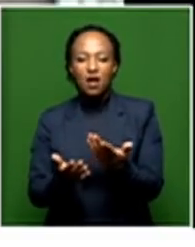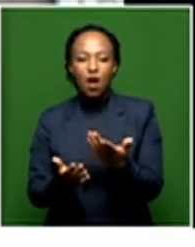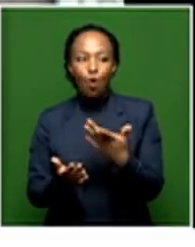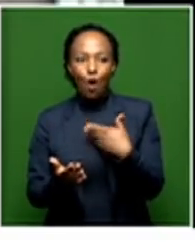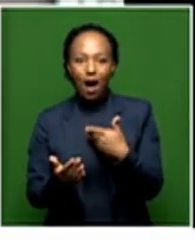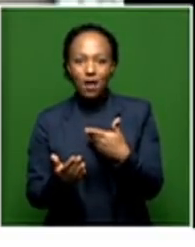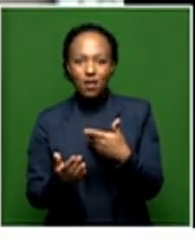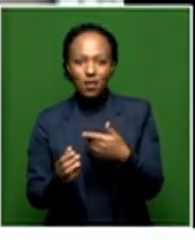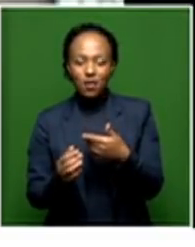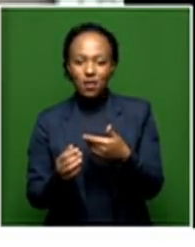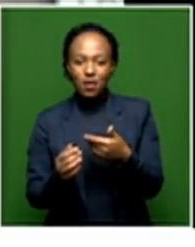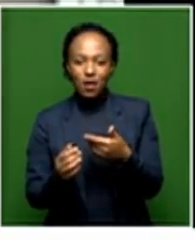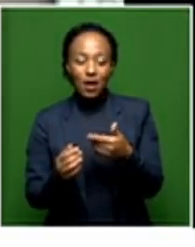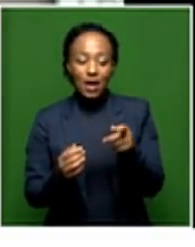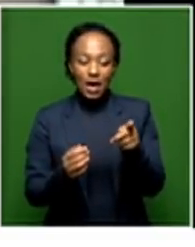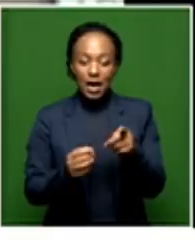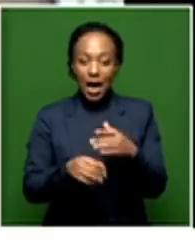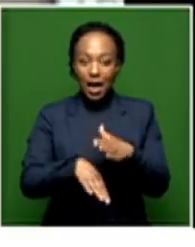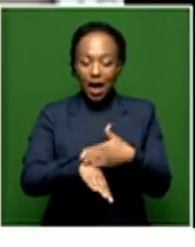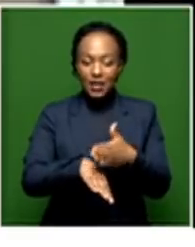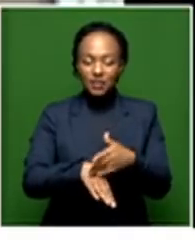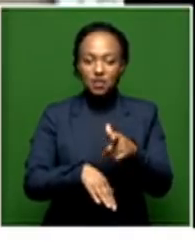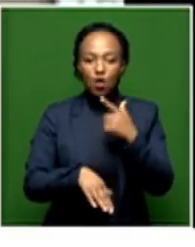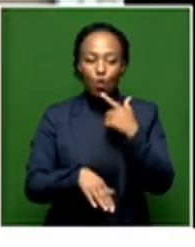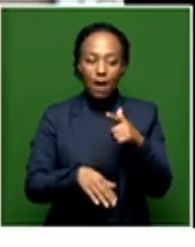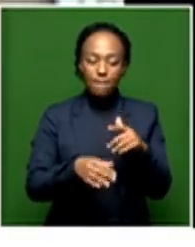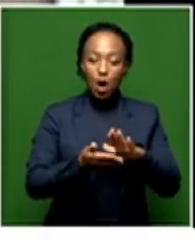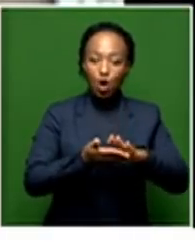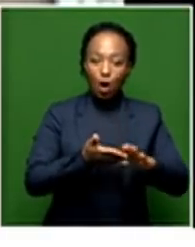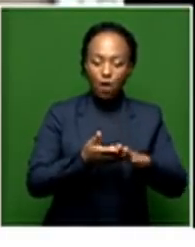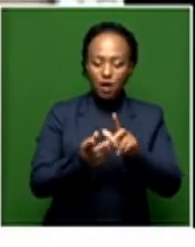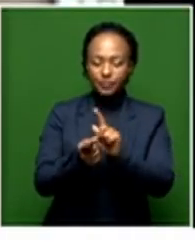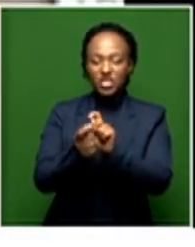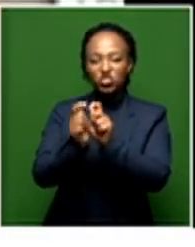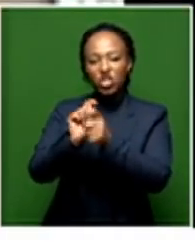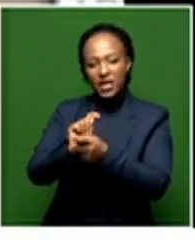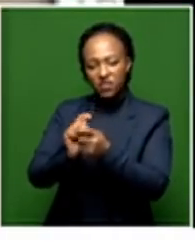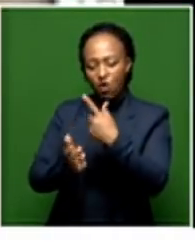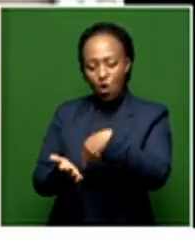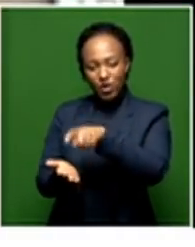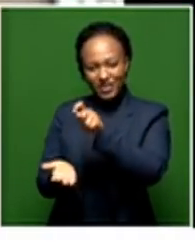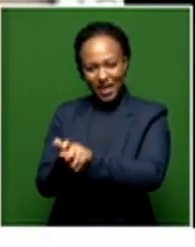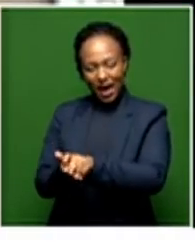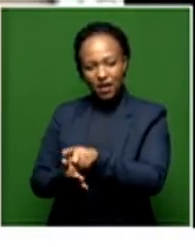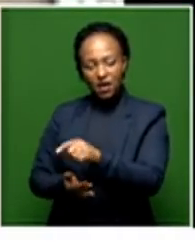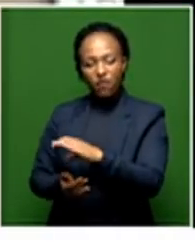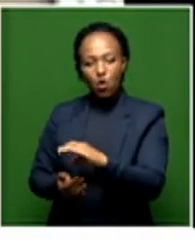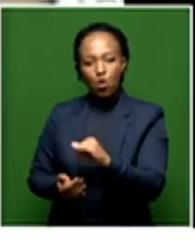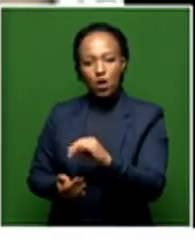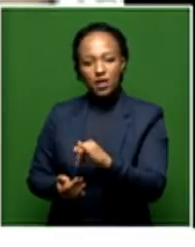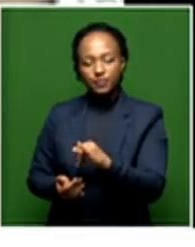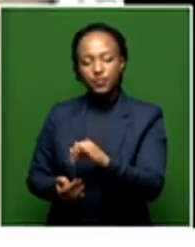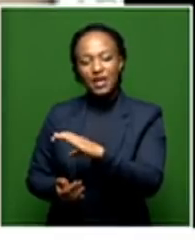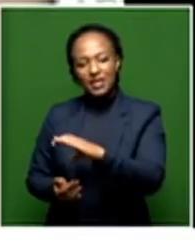gap where they are now converting their customary marriage to a civil marriage. Then they can actually enter into